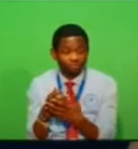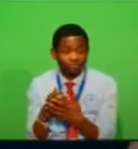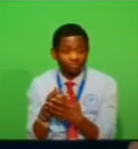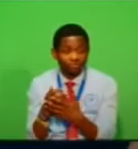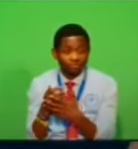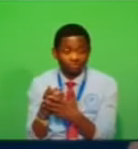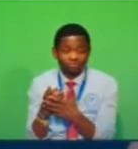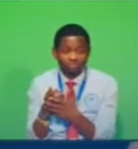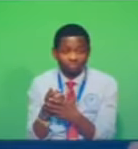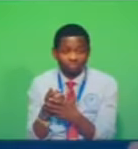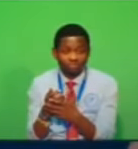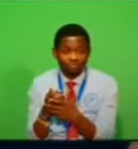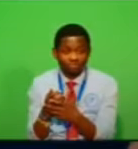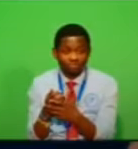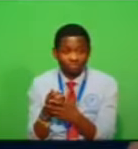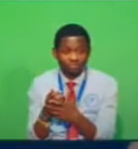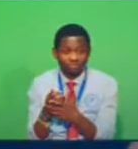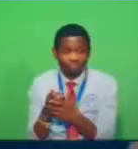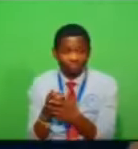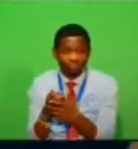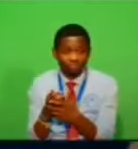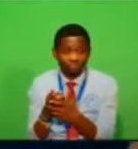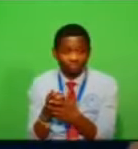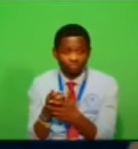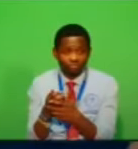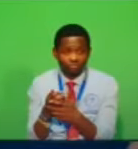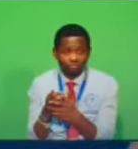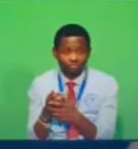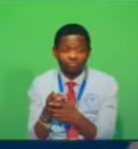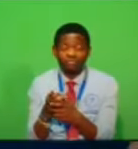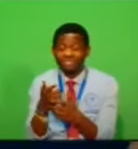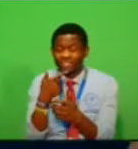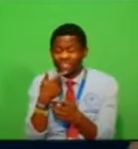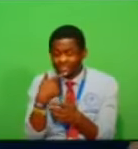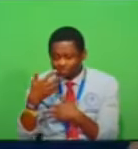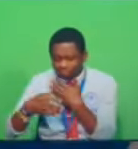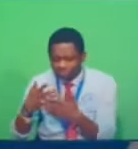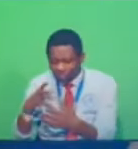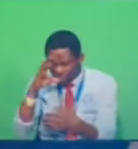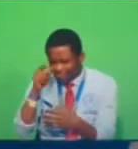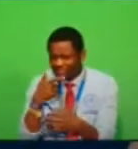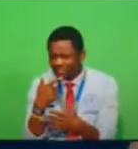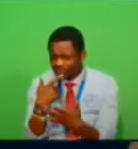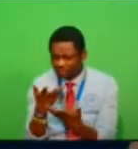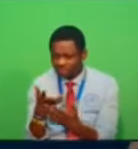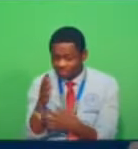gave, that was really powerful. And then the Spirit of God said, this is your time to plant the gospel seed. And so I